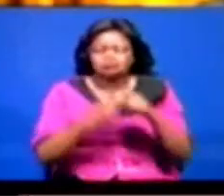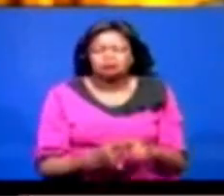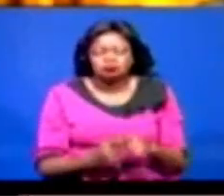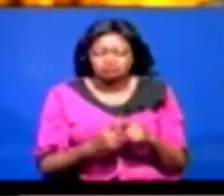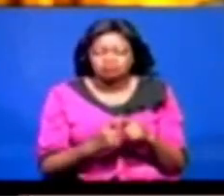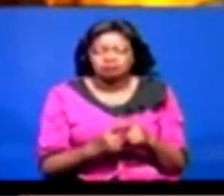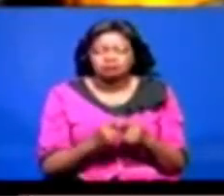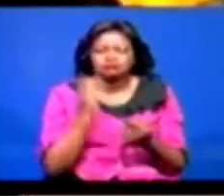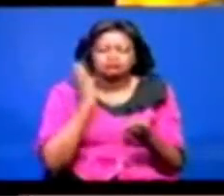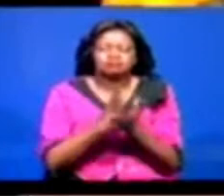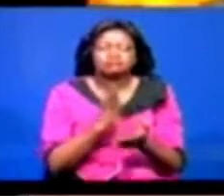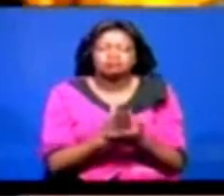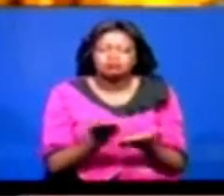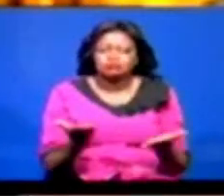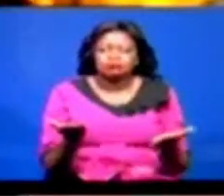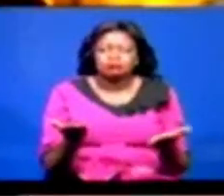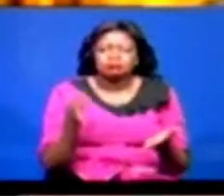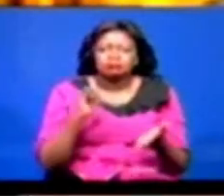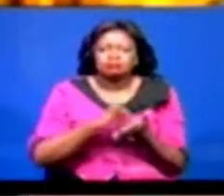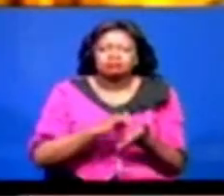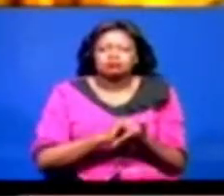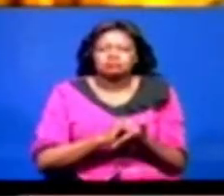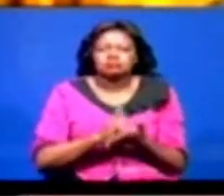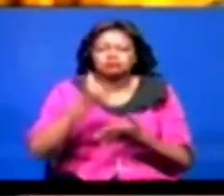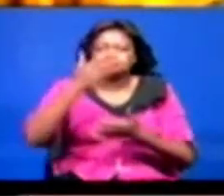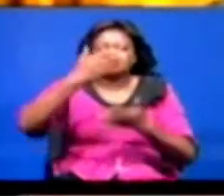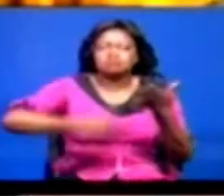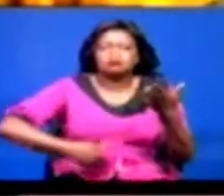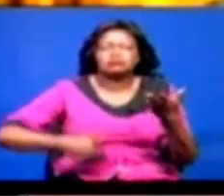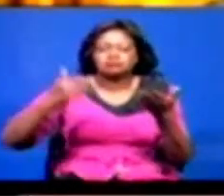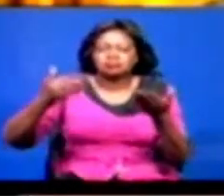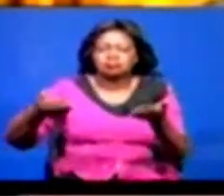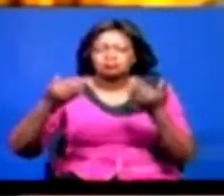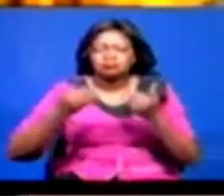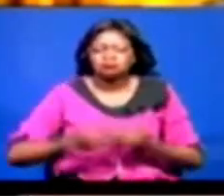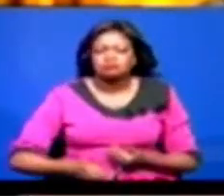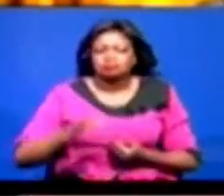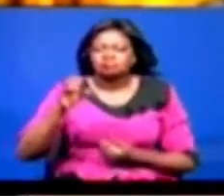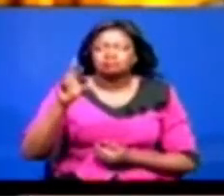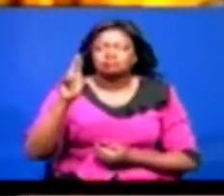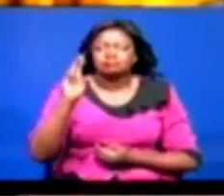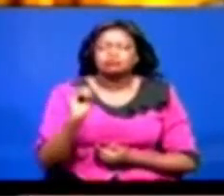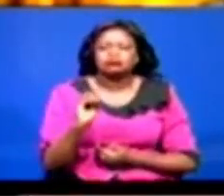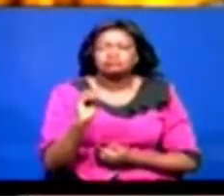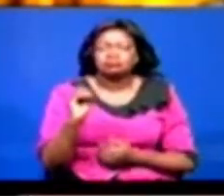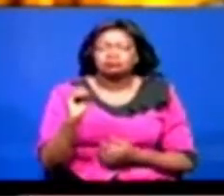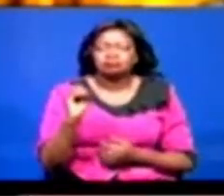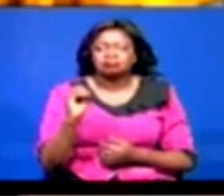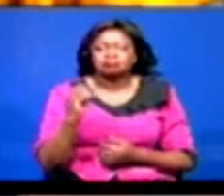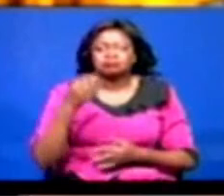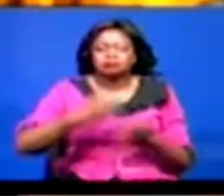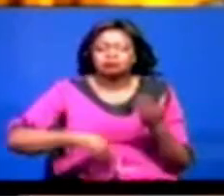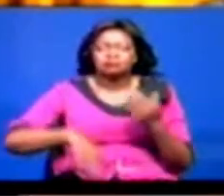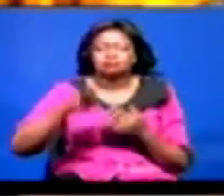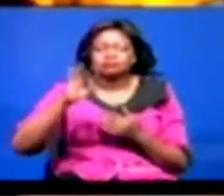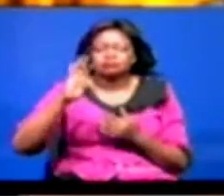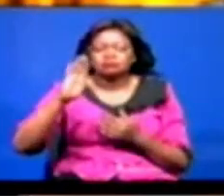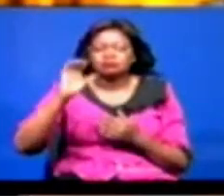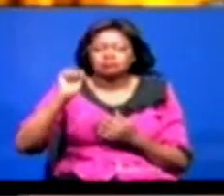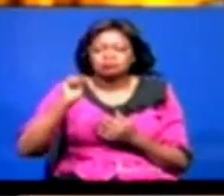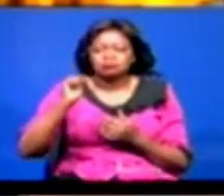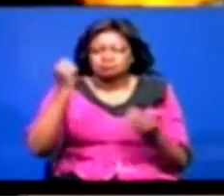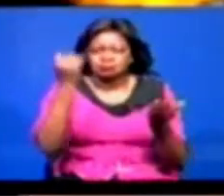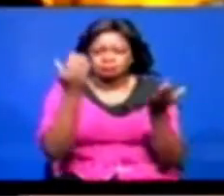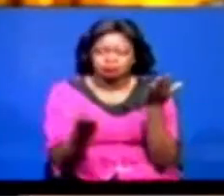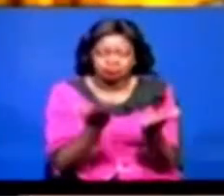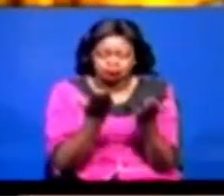verify that the form that has been brought by the constituency returning officers, Form 34A, the original, compares or is the